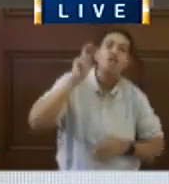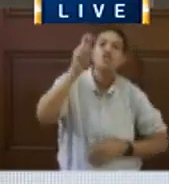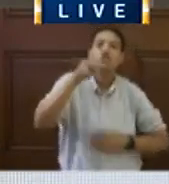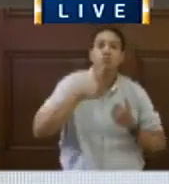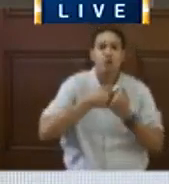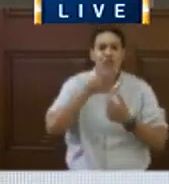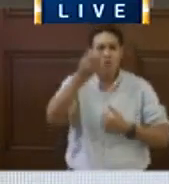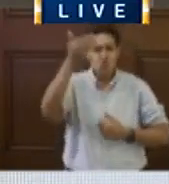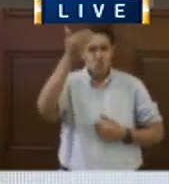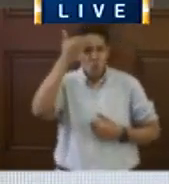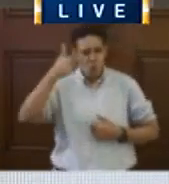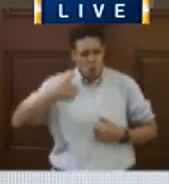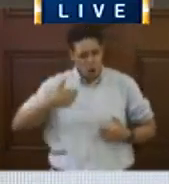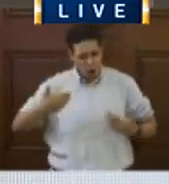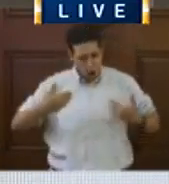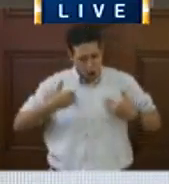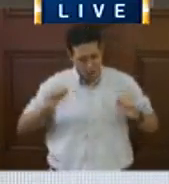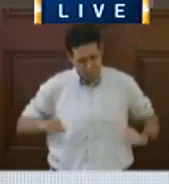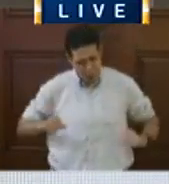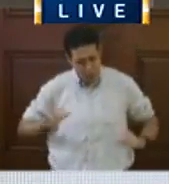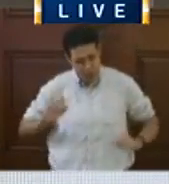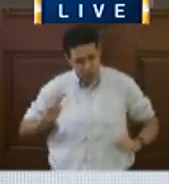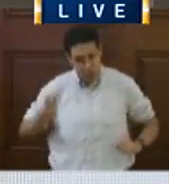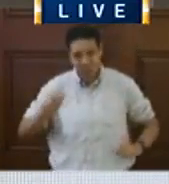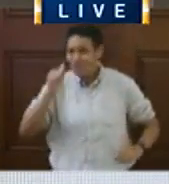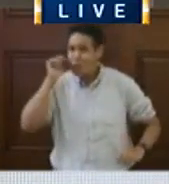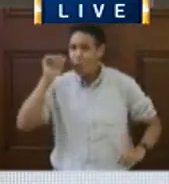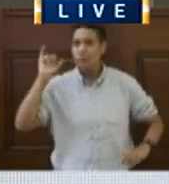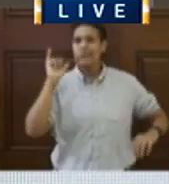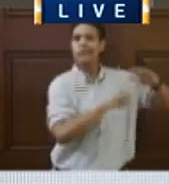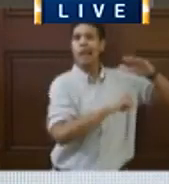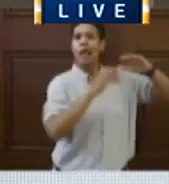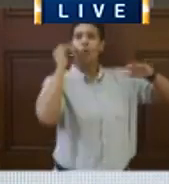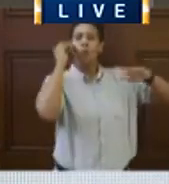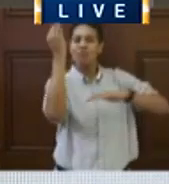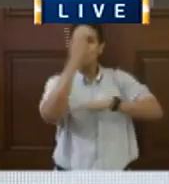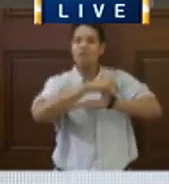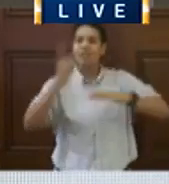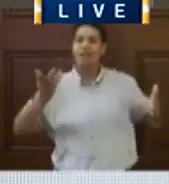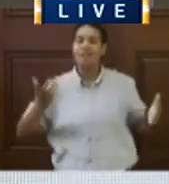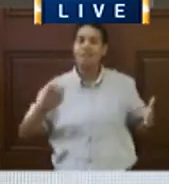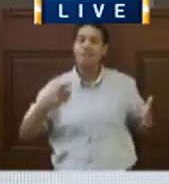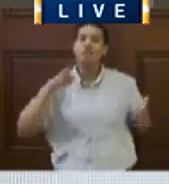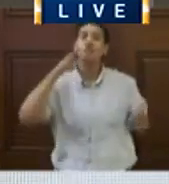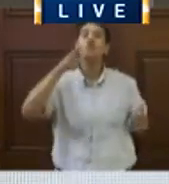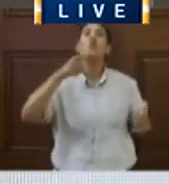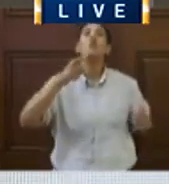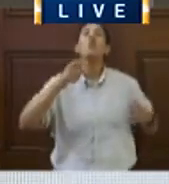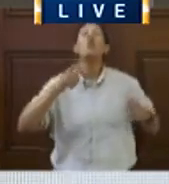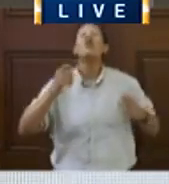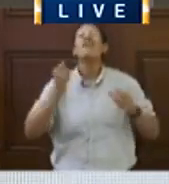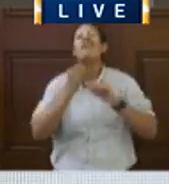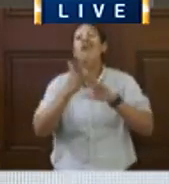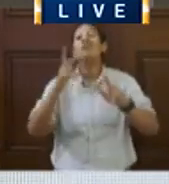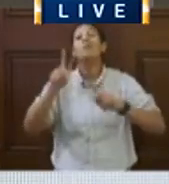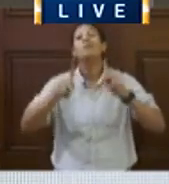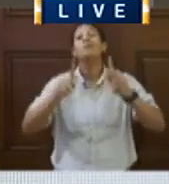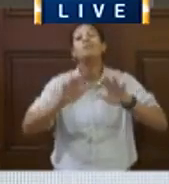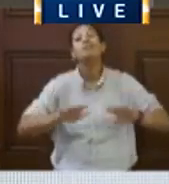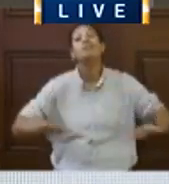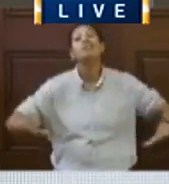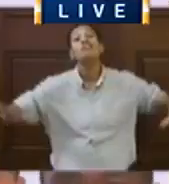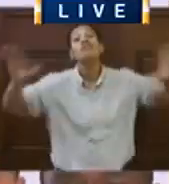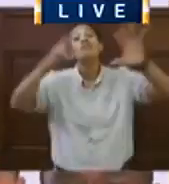you could be exposed and you don't stay in the 14 days quarantine, then you are placing the entire population at risk,